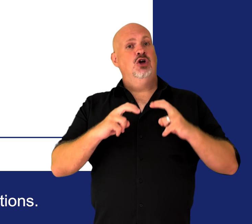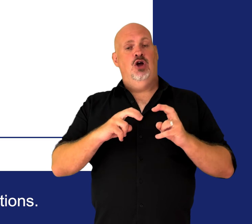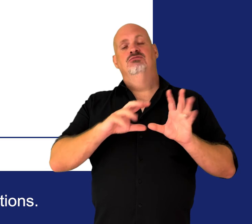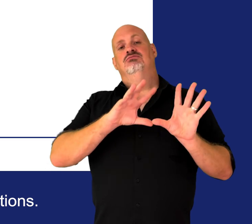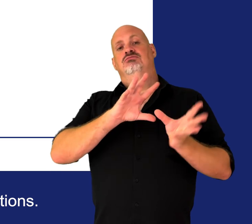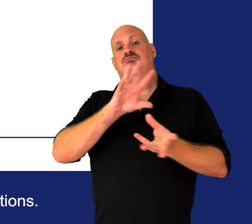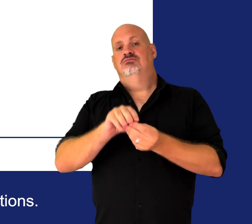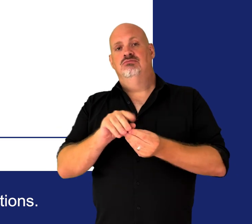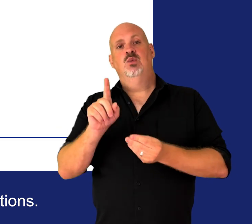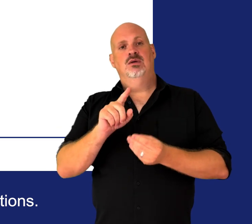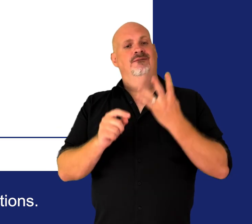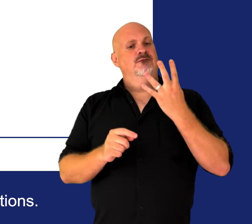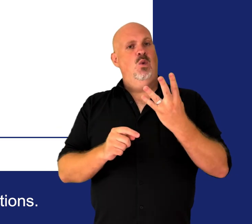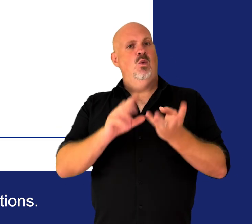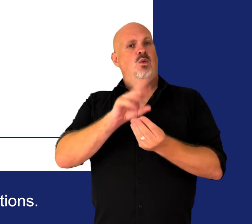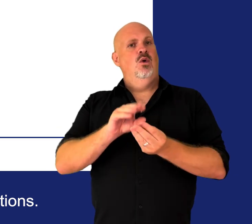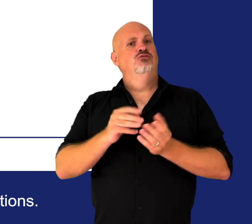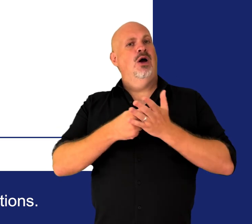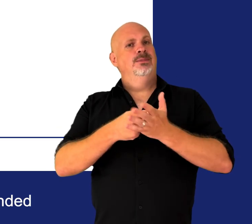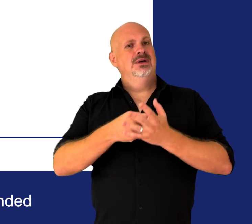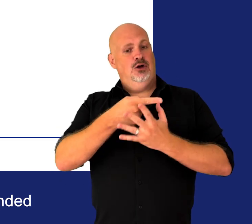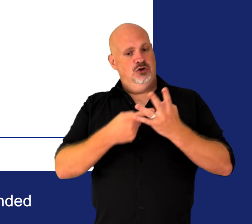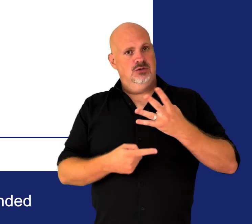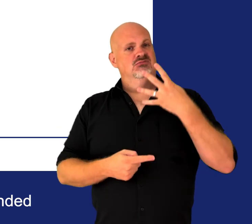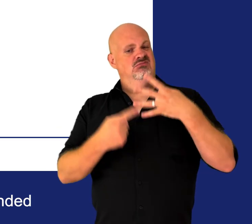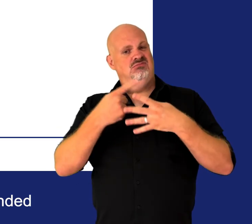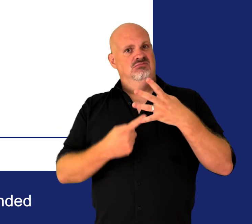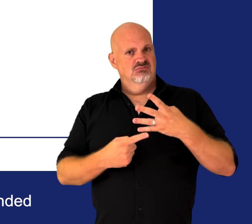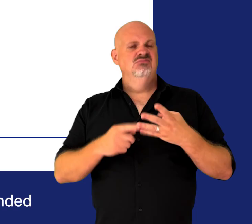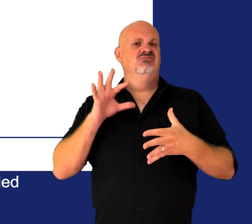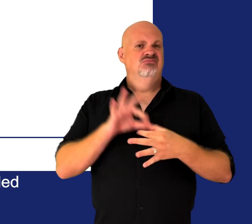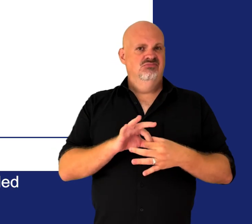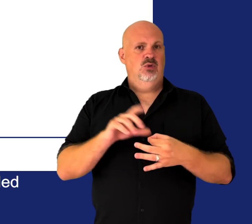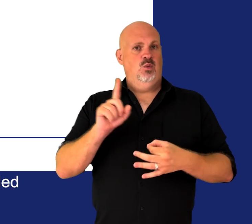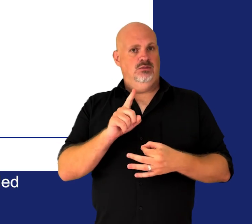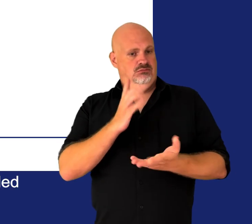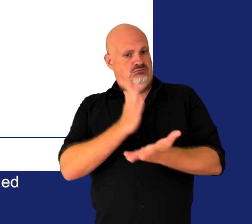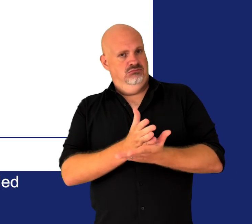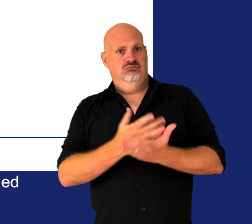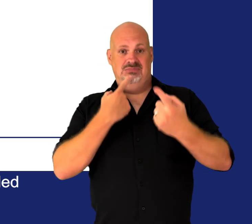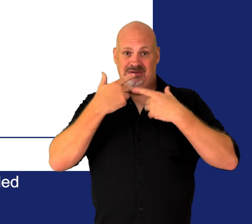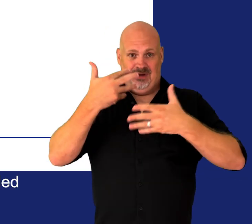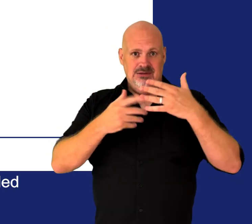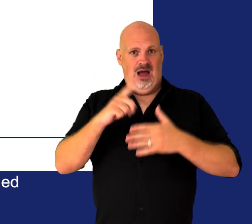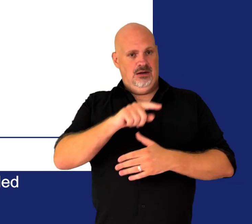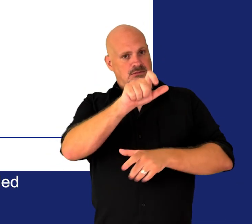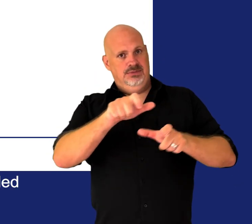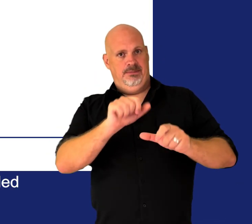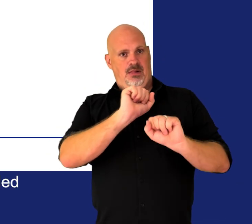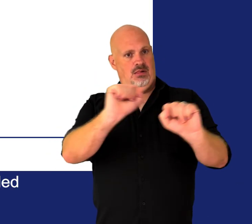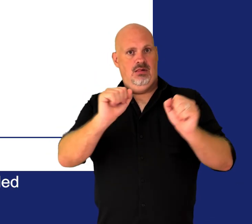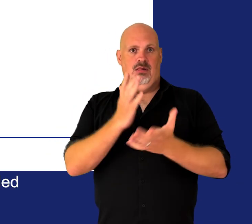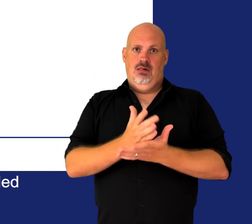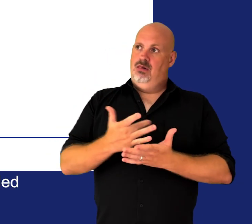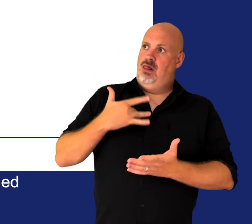the research ends with 4 concluding recommendations, and these recommendations are grounded in the data and the insight and disabled people's